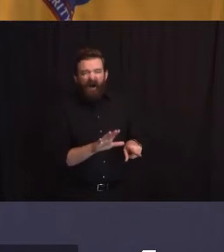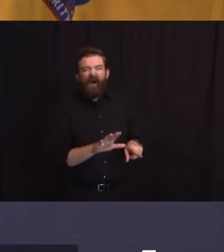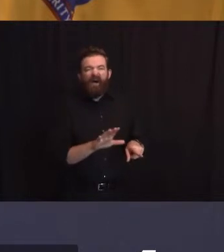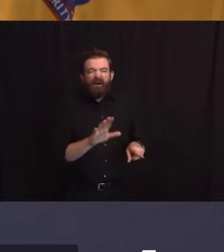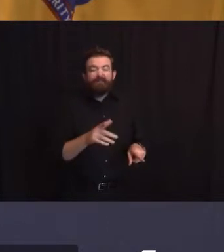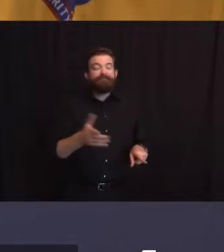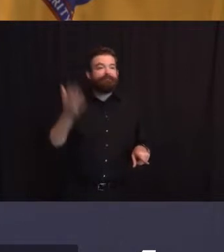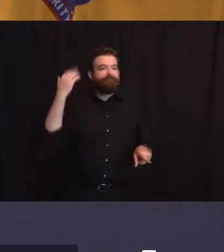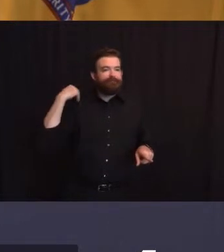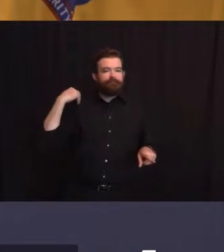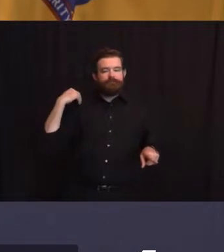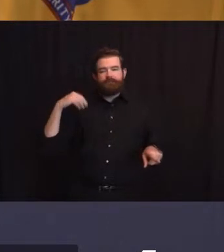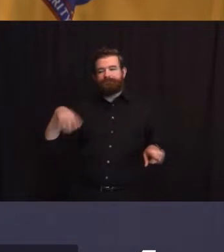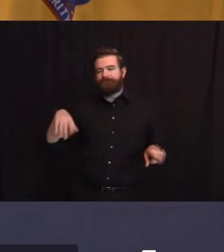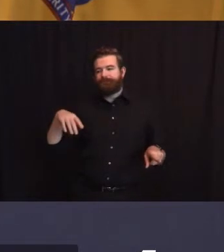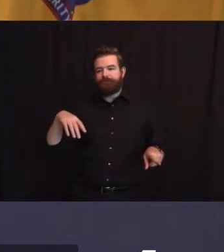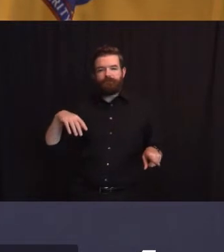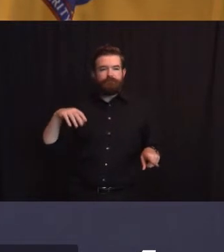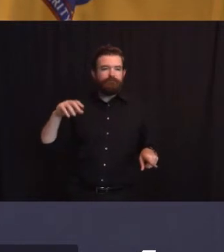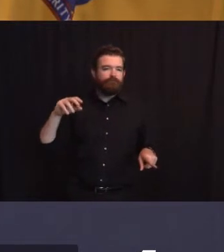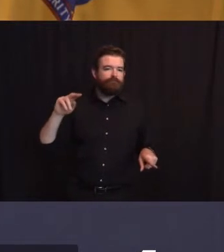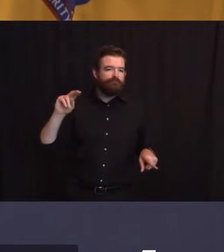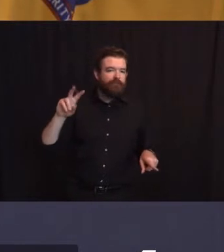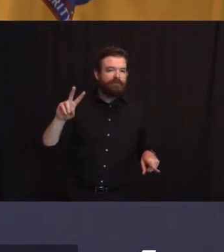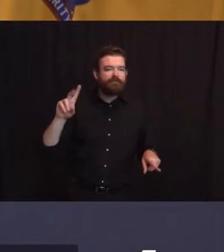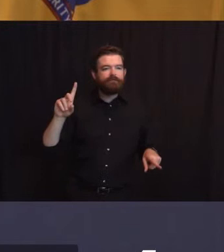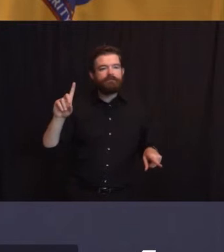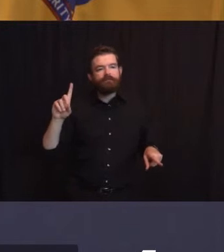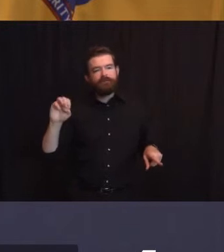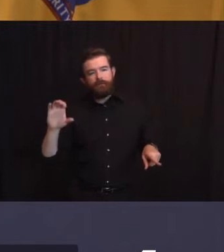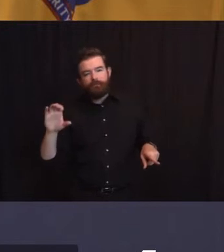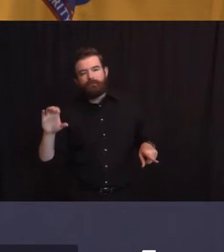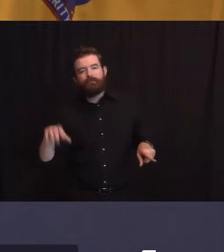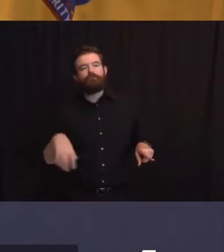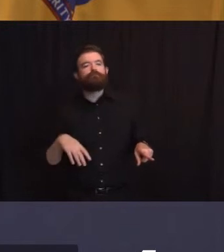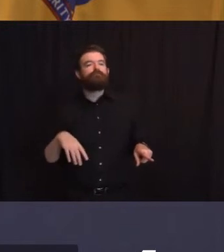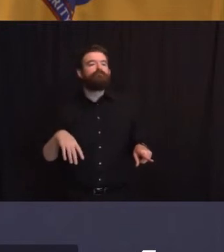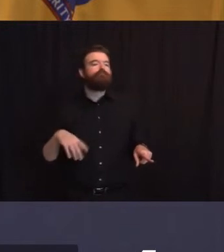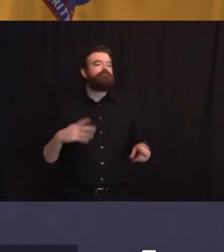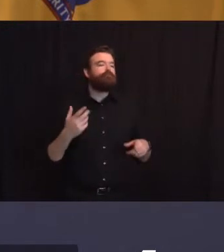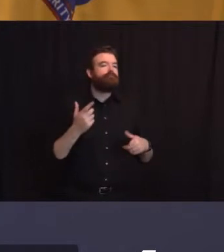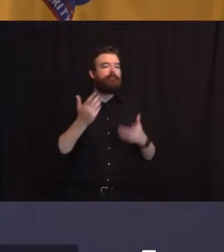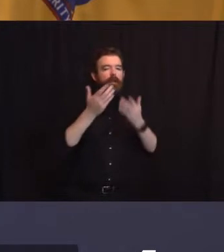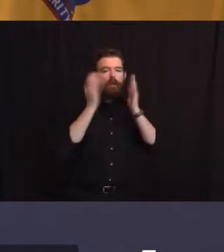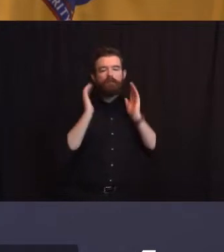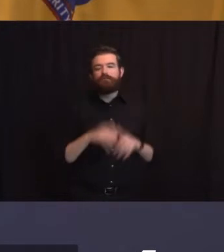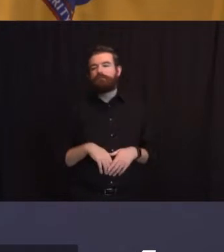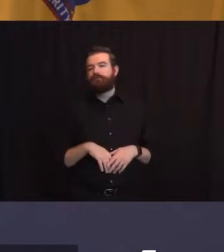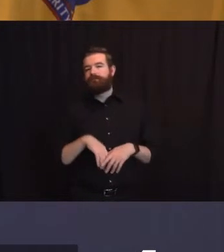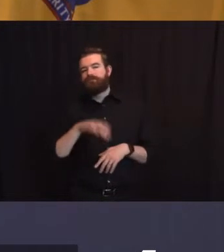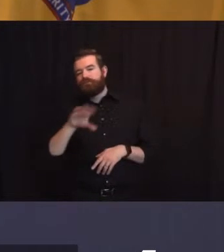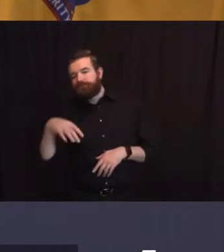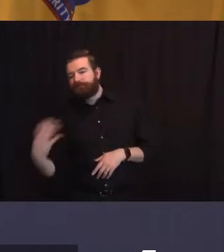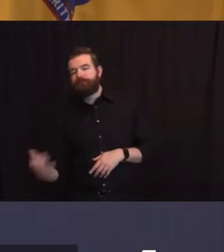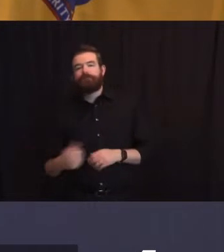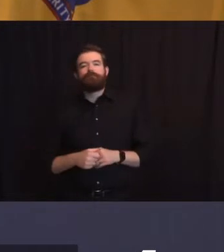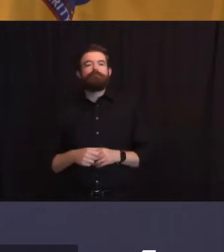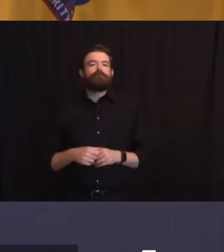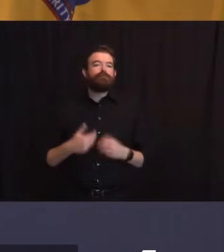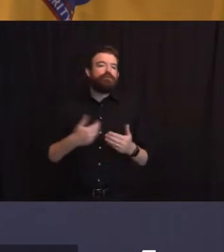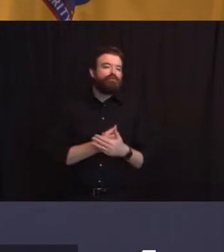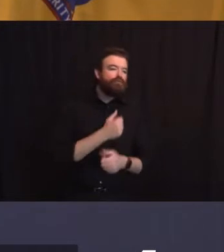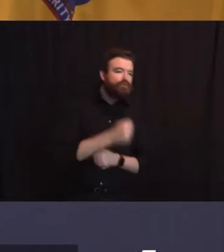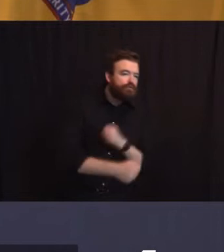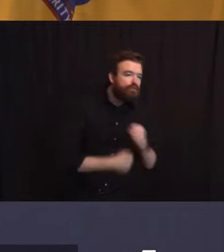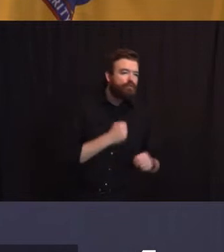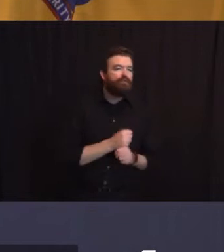Halloween, Thanksgiving, Christmas, Hanukkah, New Year's Eve. You know, we were saying that